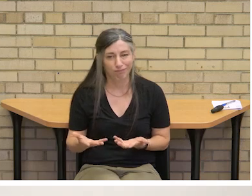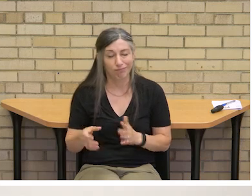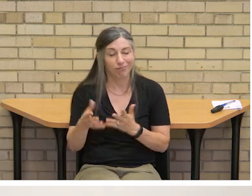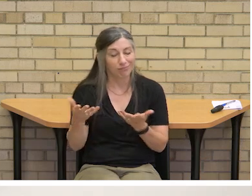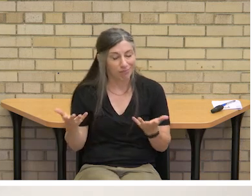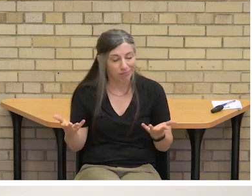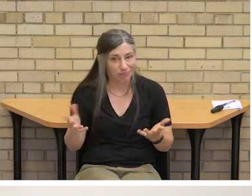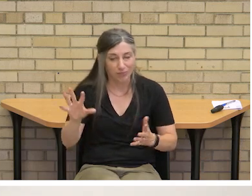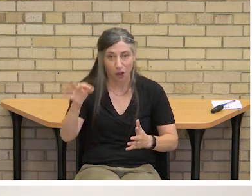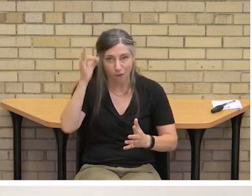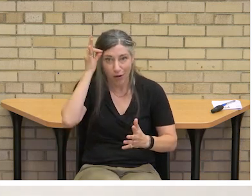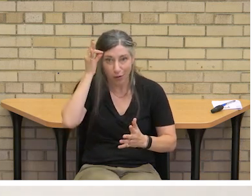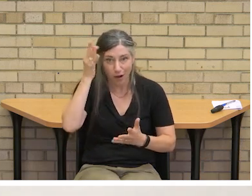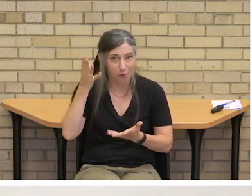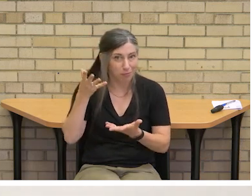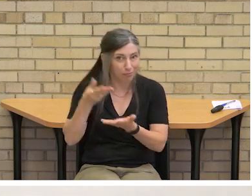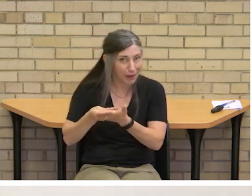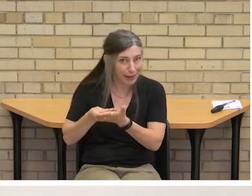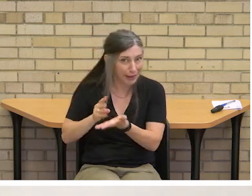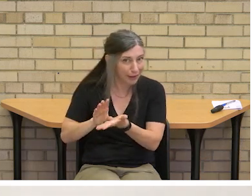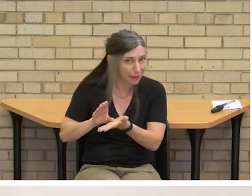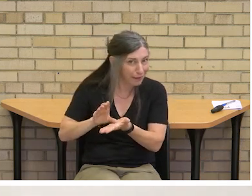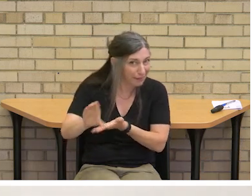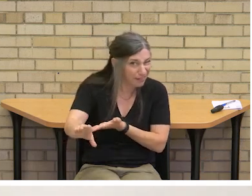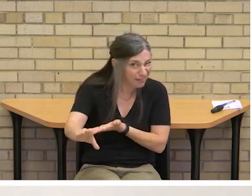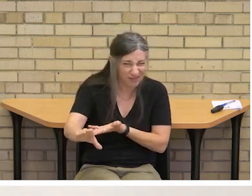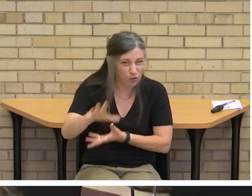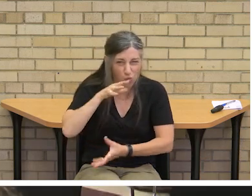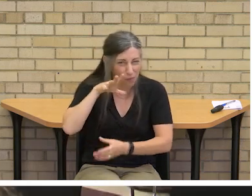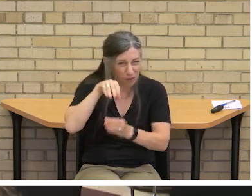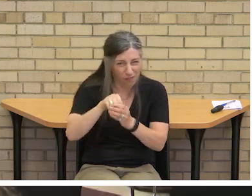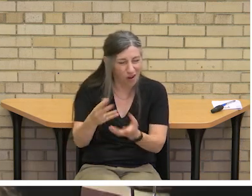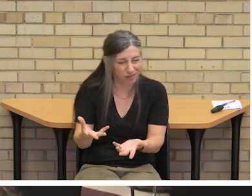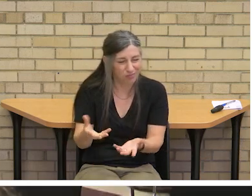by the federal dollars.